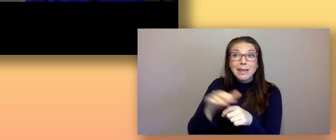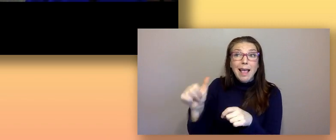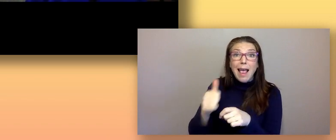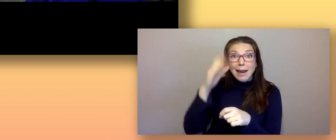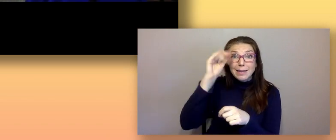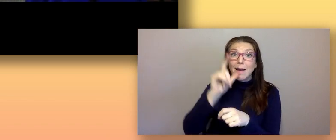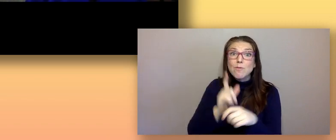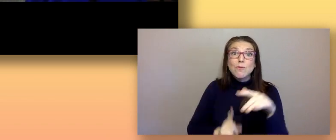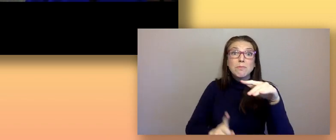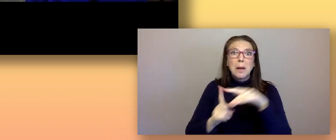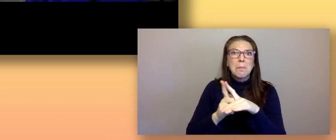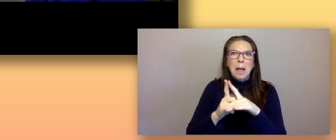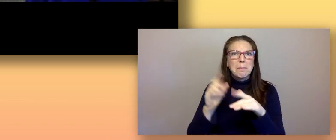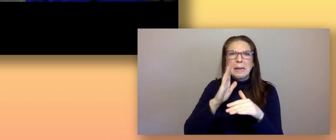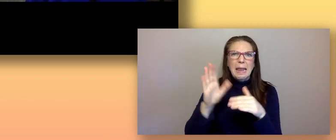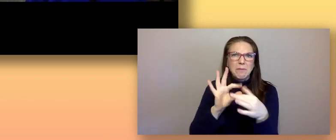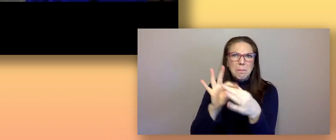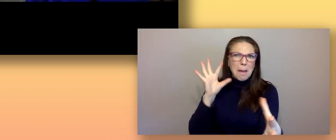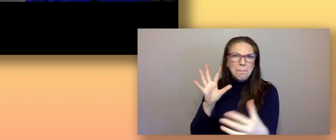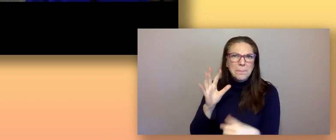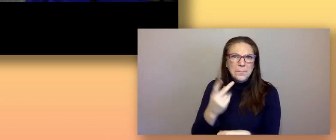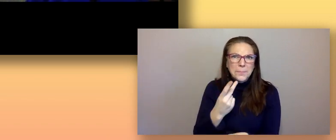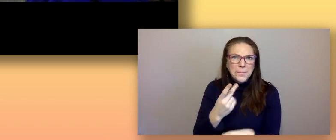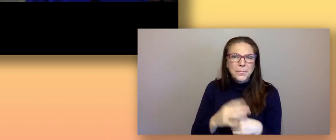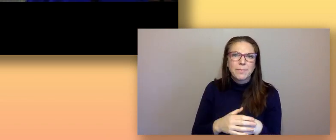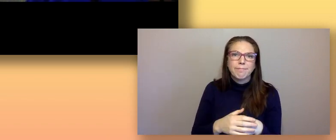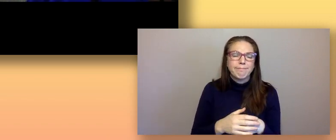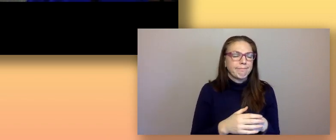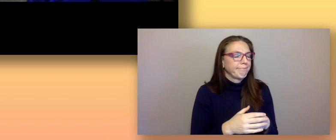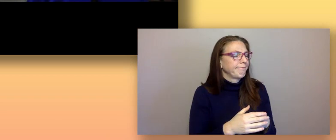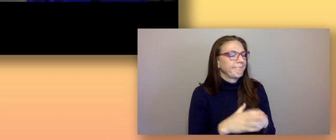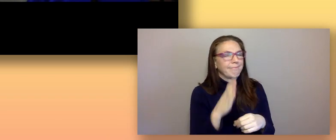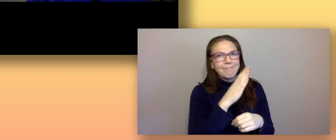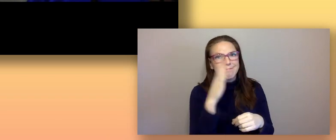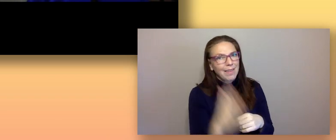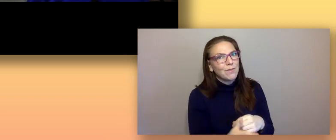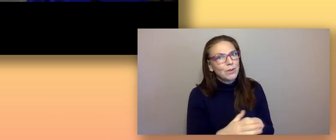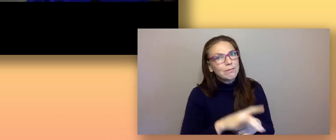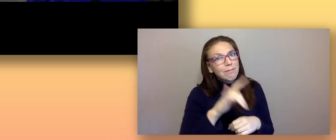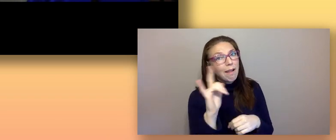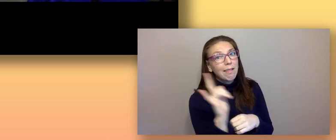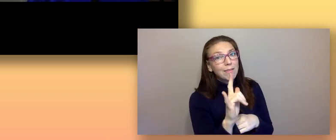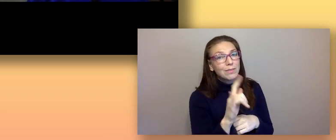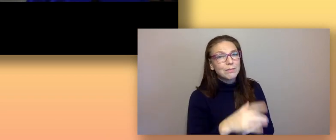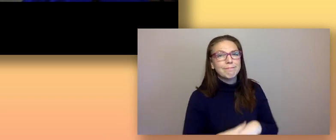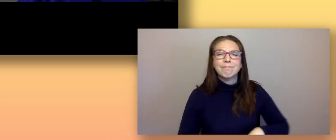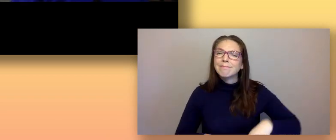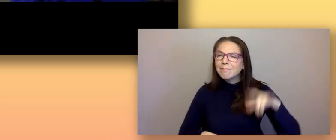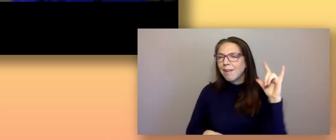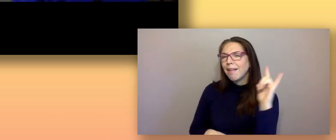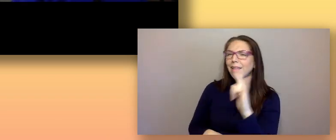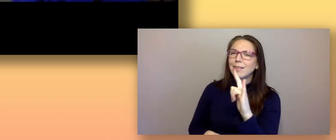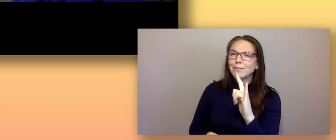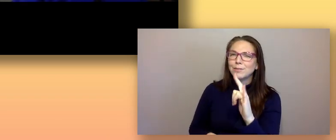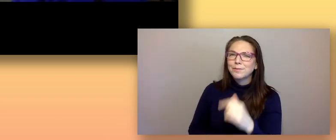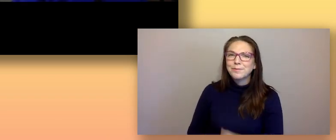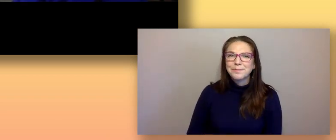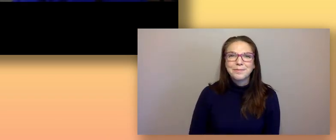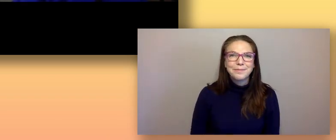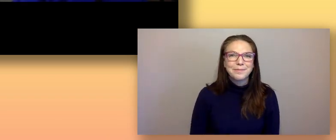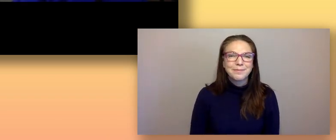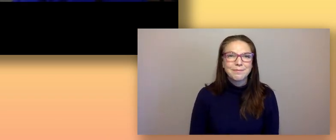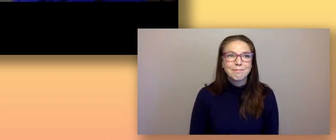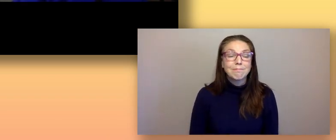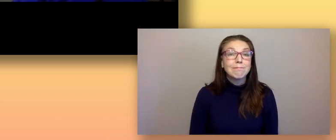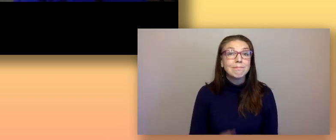is ever going to come between us. No guy ever will. I love you, man. I love you too, bro. The